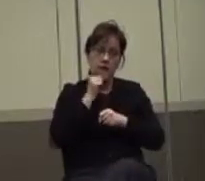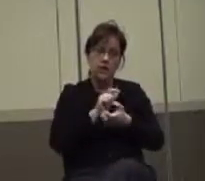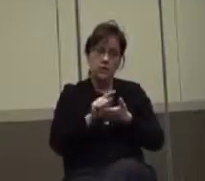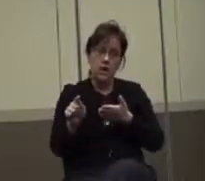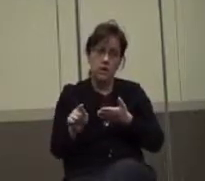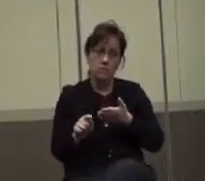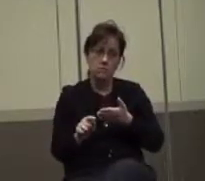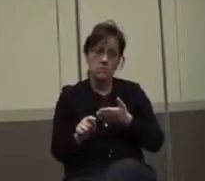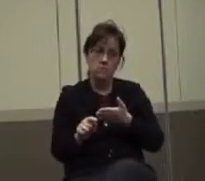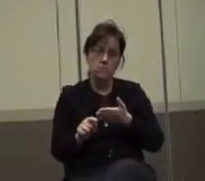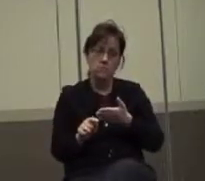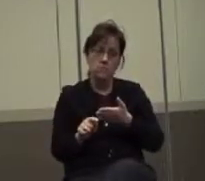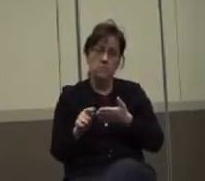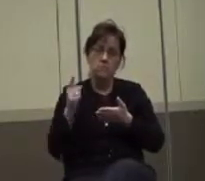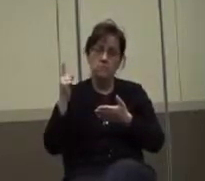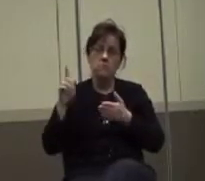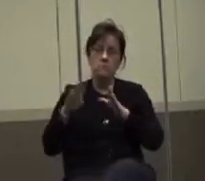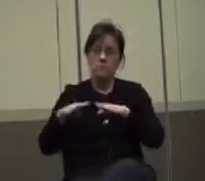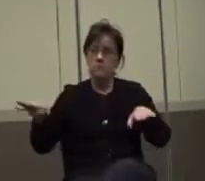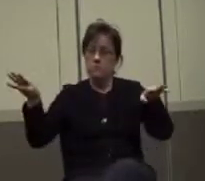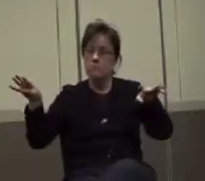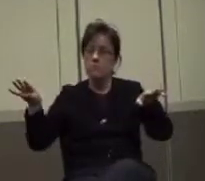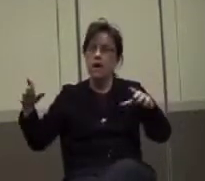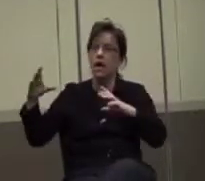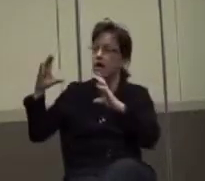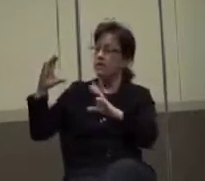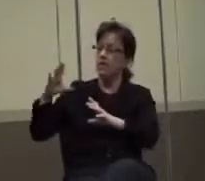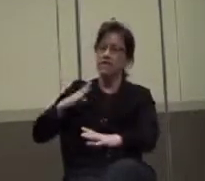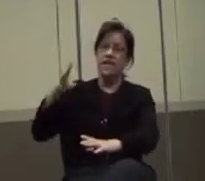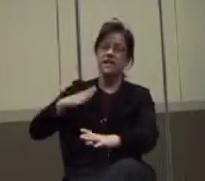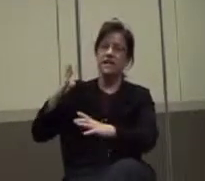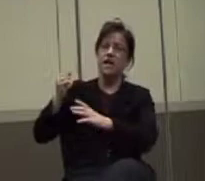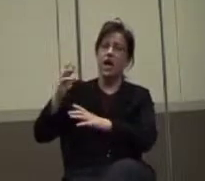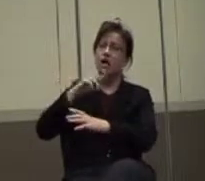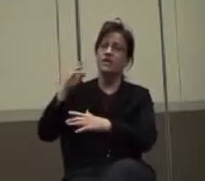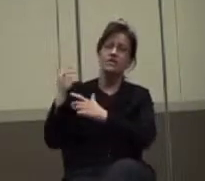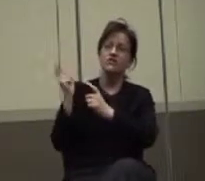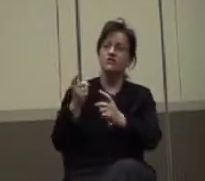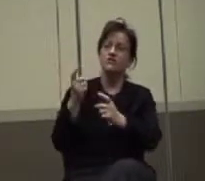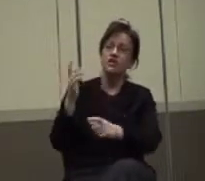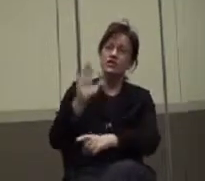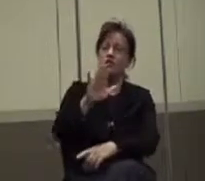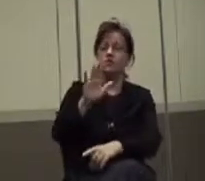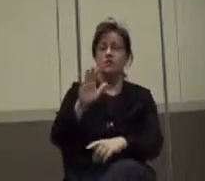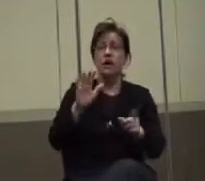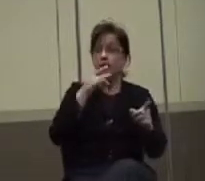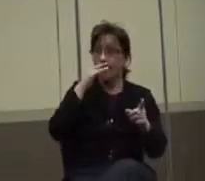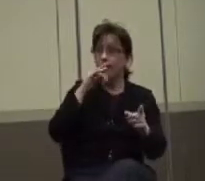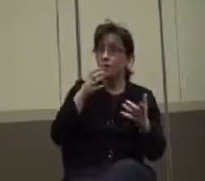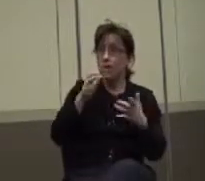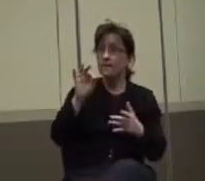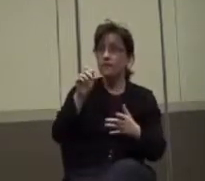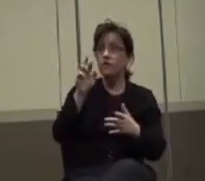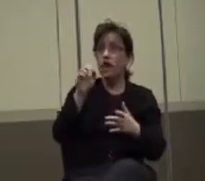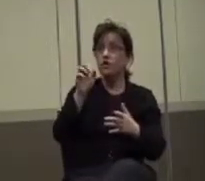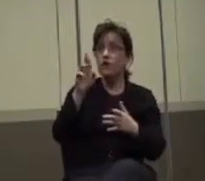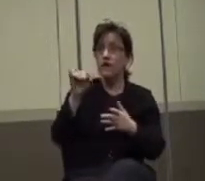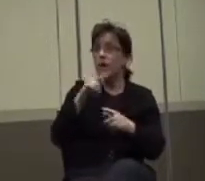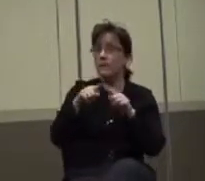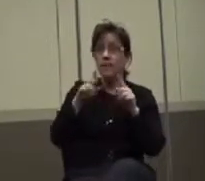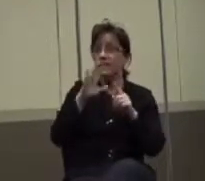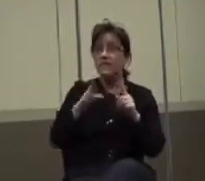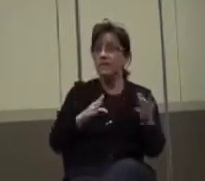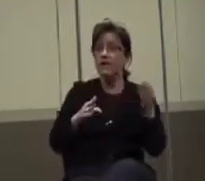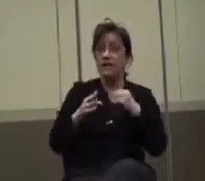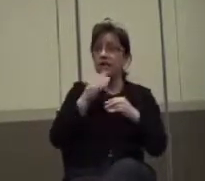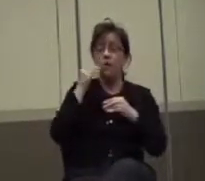Curtain A opens, the Ferrari is yours. All right? Now the kid wants the Ferrari, but he's never turned his homework in every day of the week. How many